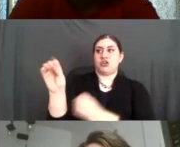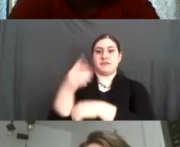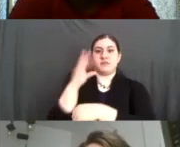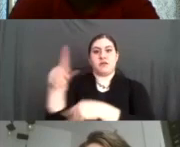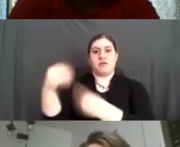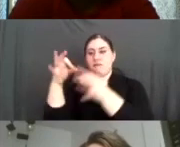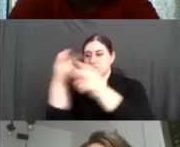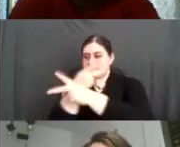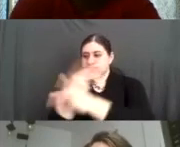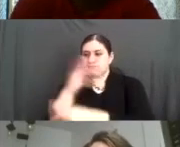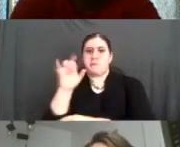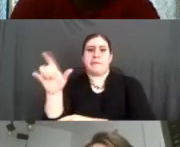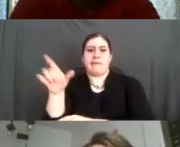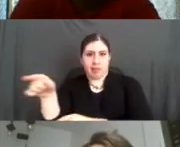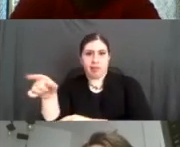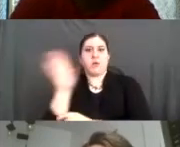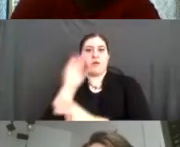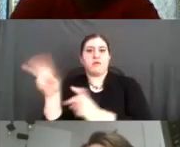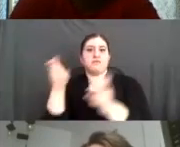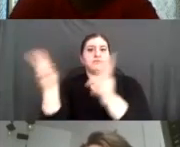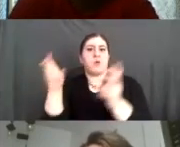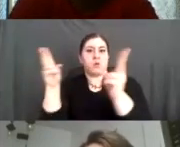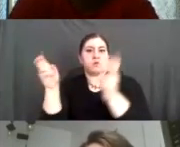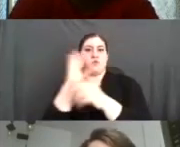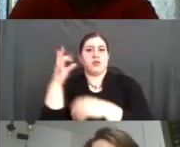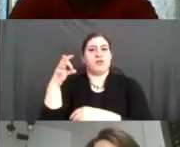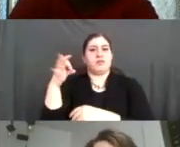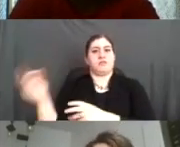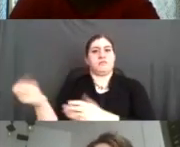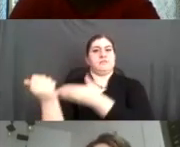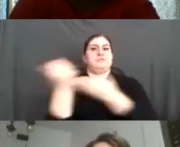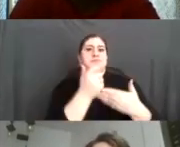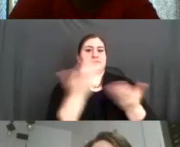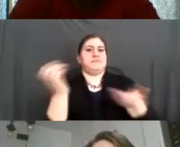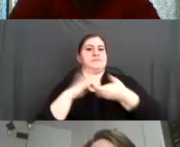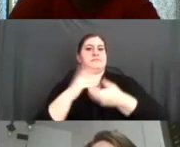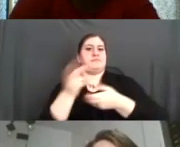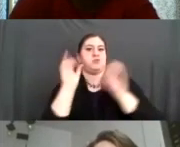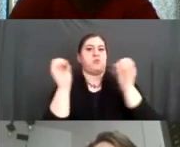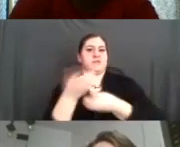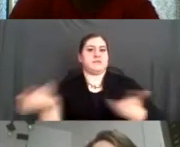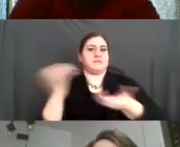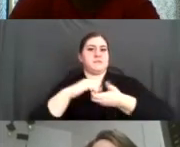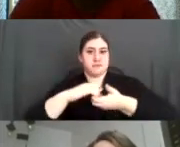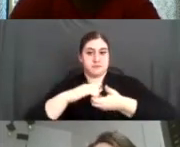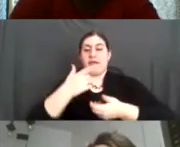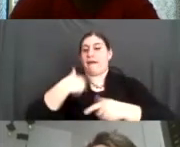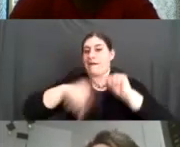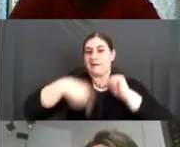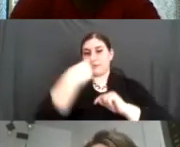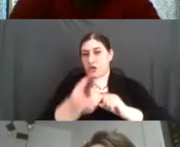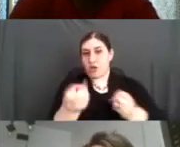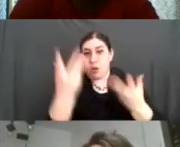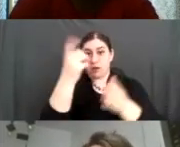actually calculate your bills, and then they actually credit the aid. So it's a partnership between our two offices. So I can't tell you how much